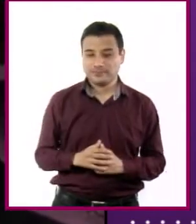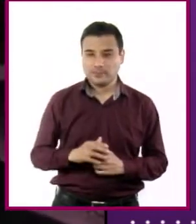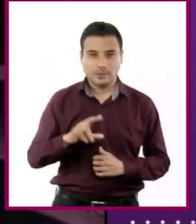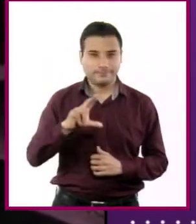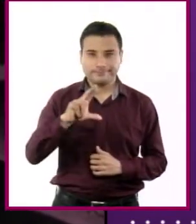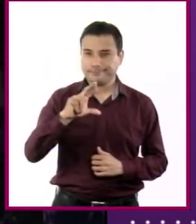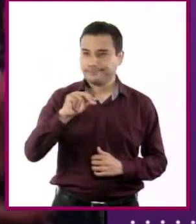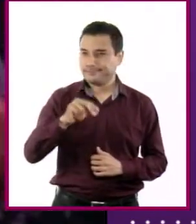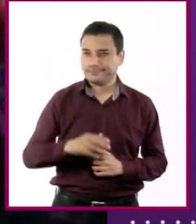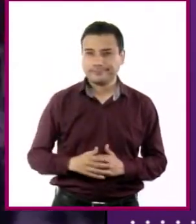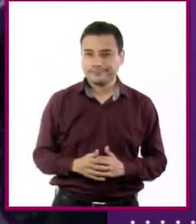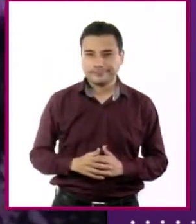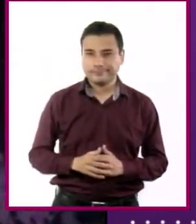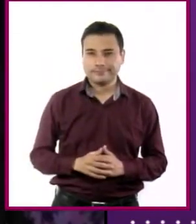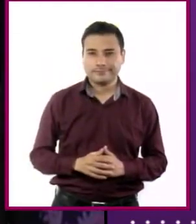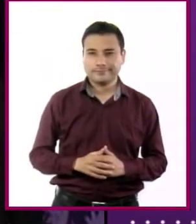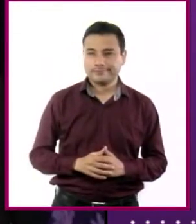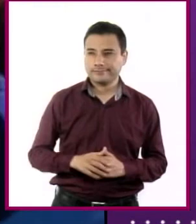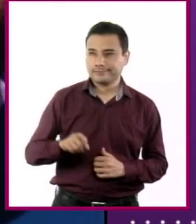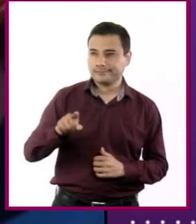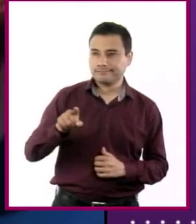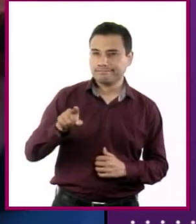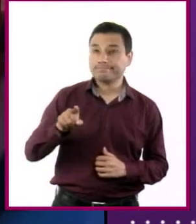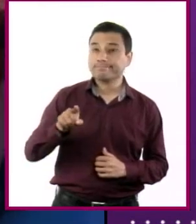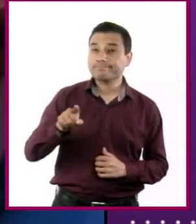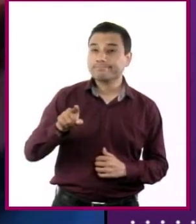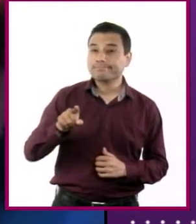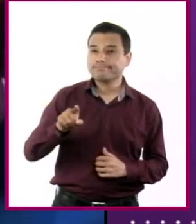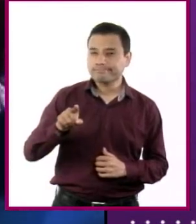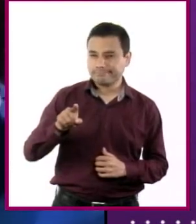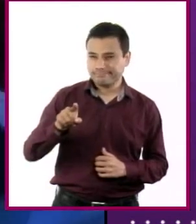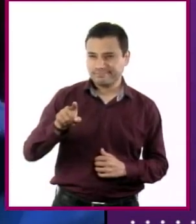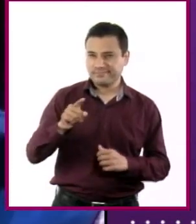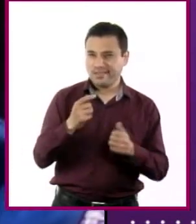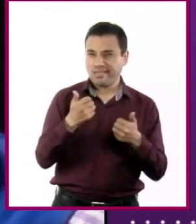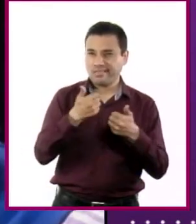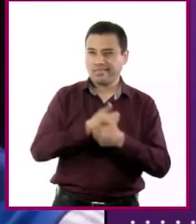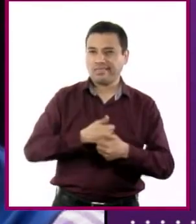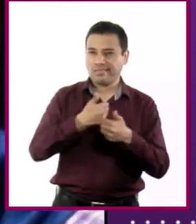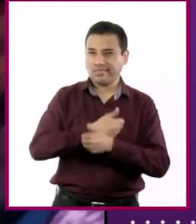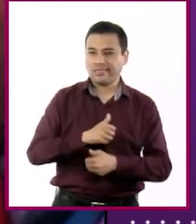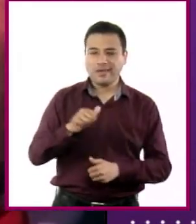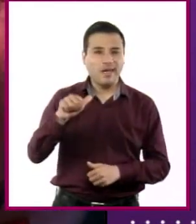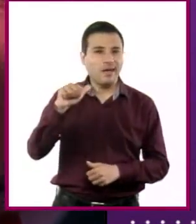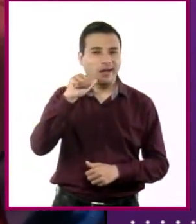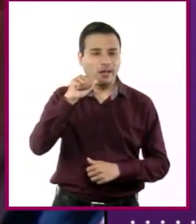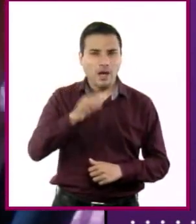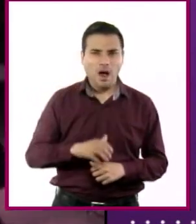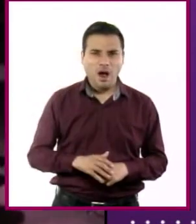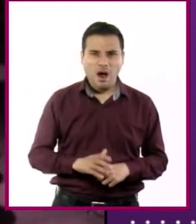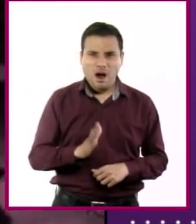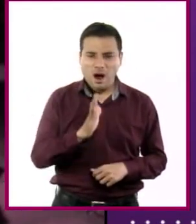is... Agatha Shadow in disguise! Oh, it can't be!